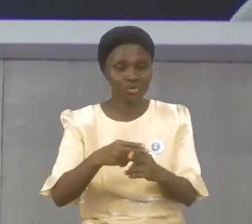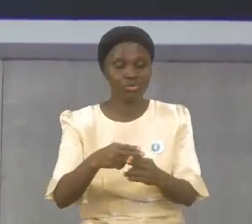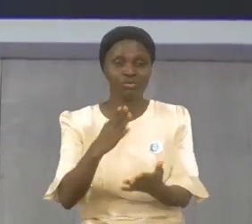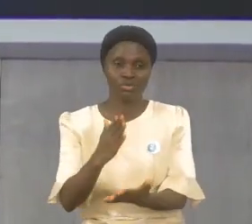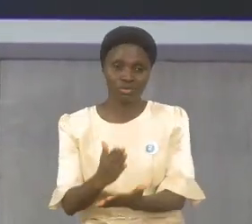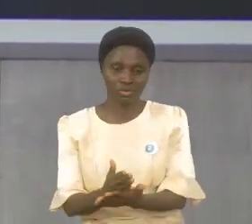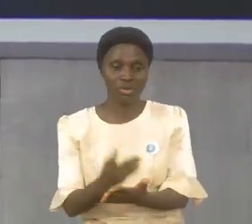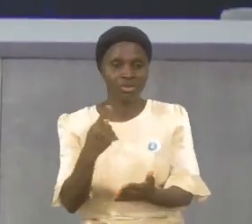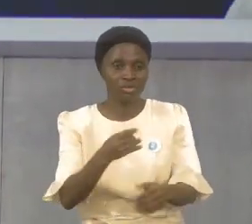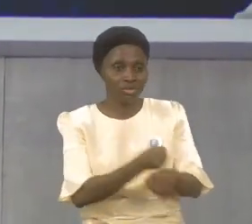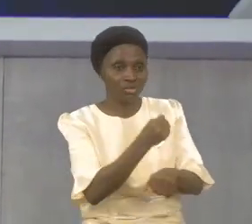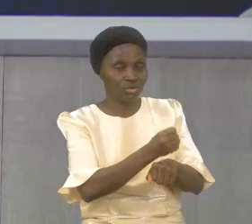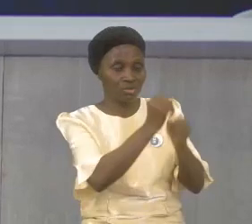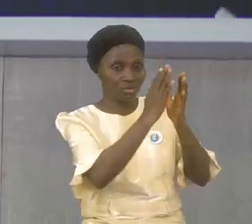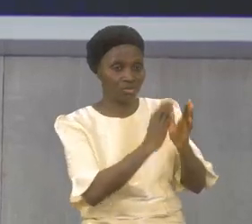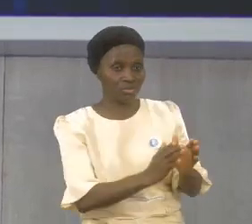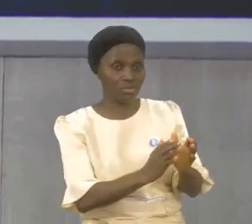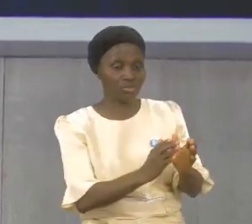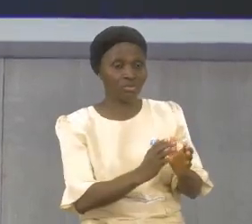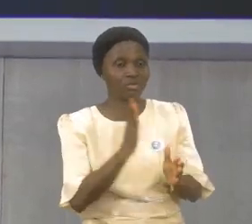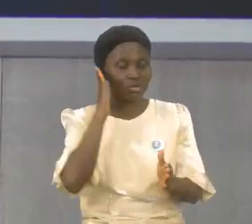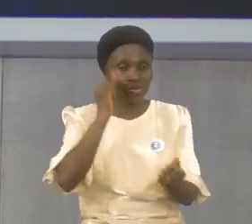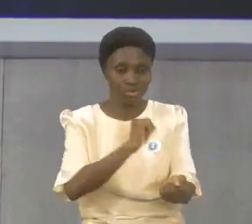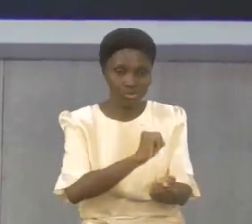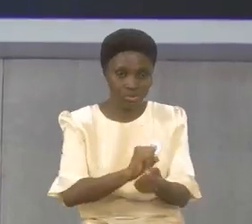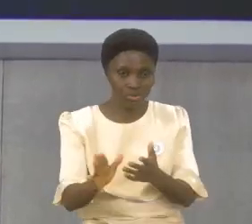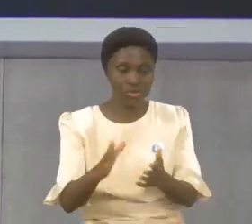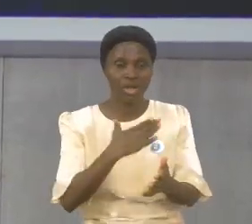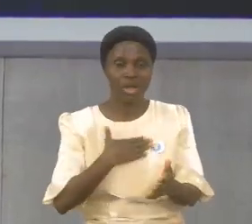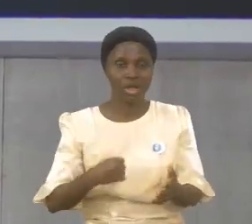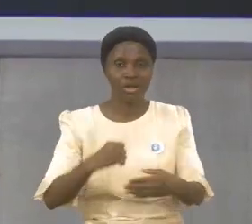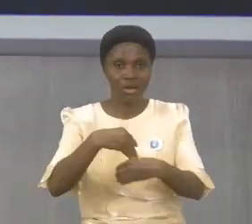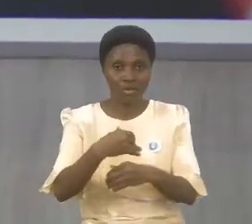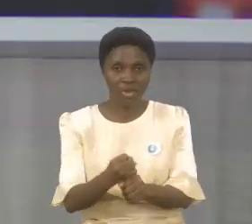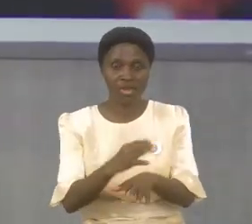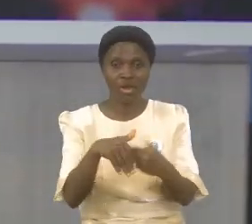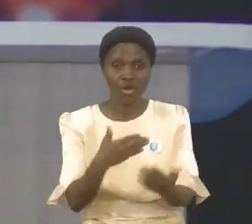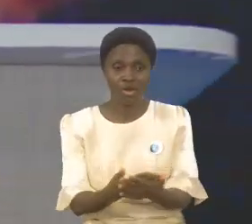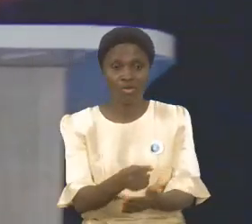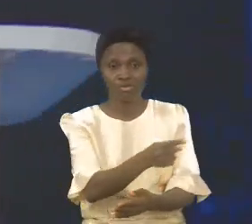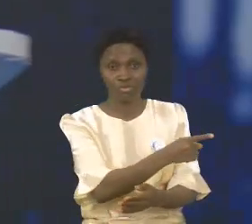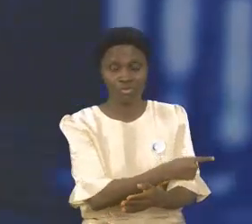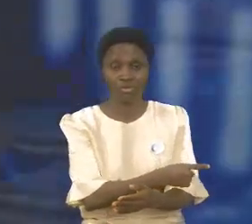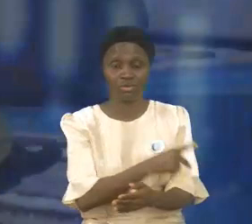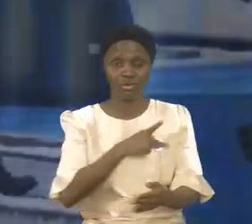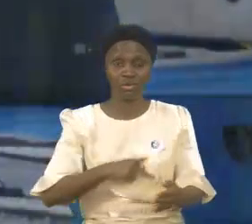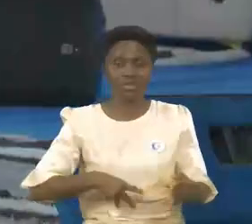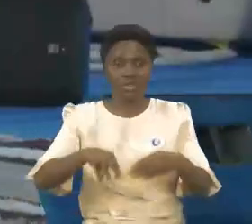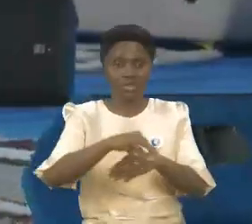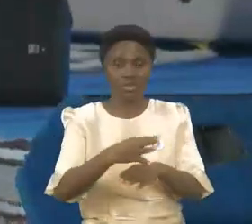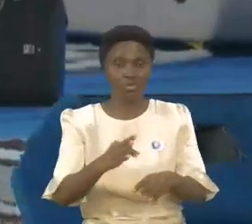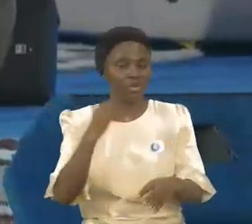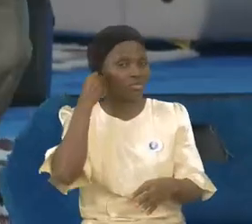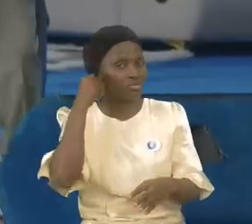crush and will destroy and will make all those kingdoms of gold and silver and